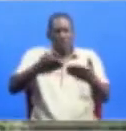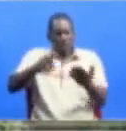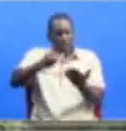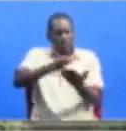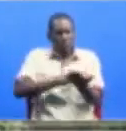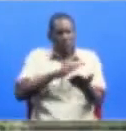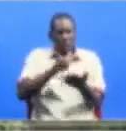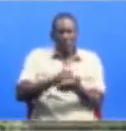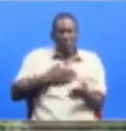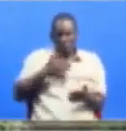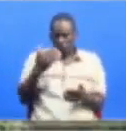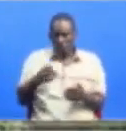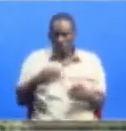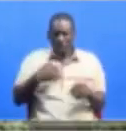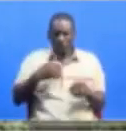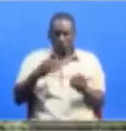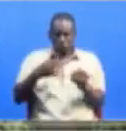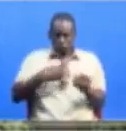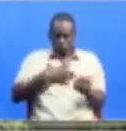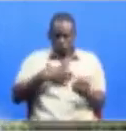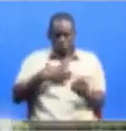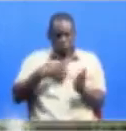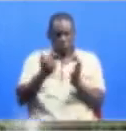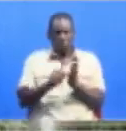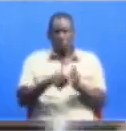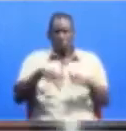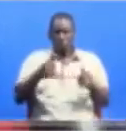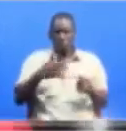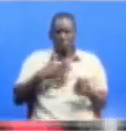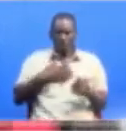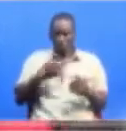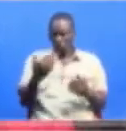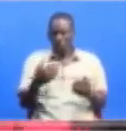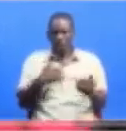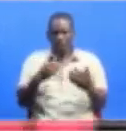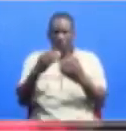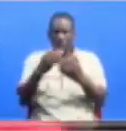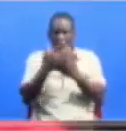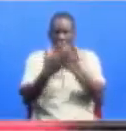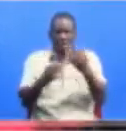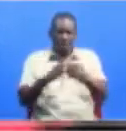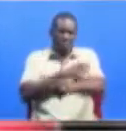that my child is asthmatic, my child is has a pressure.